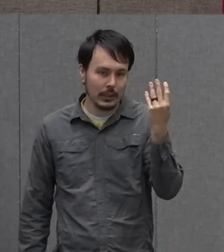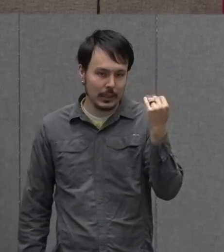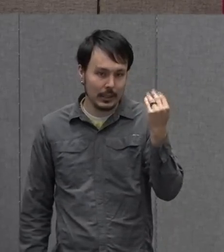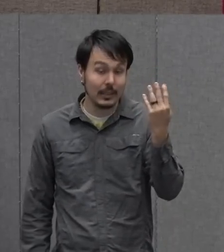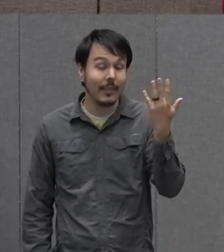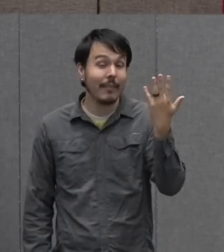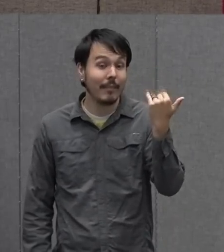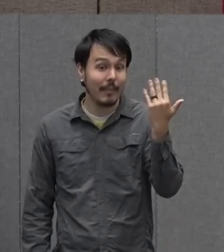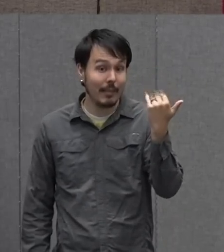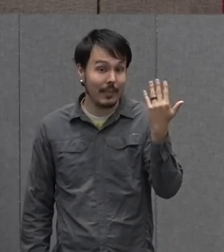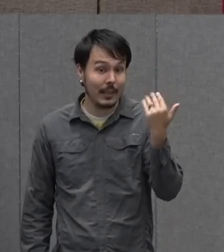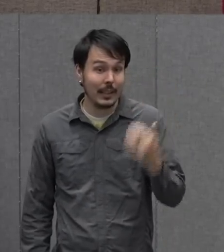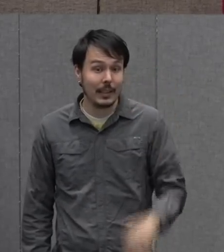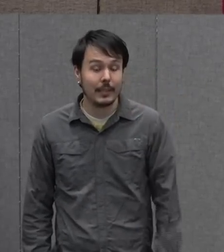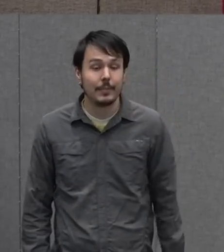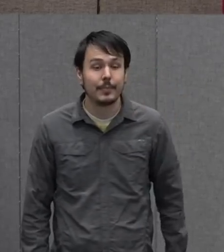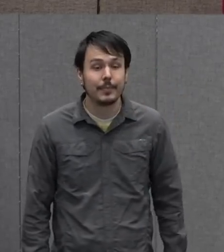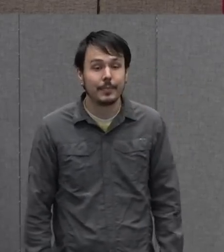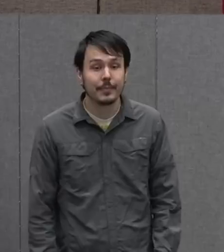15,